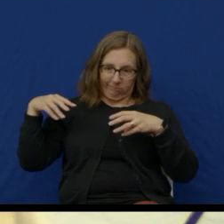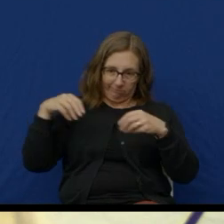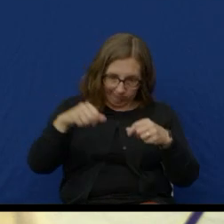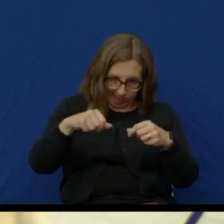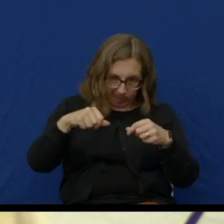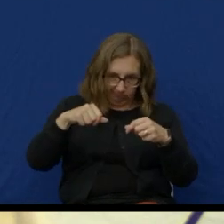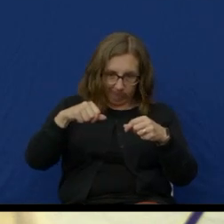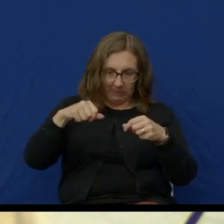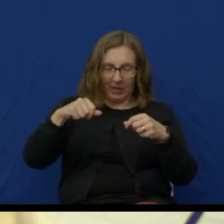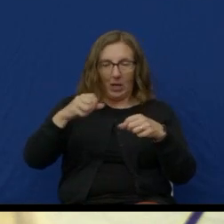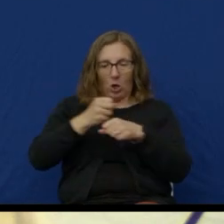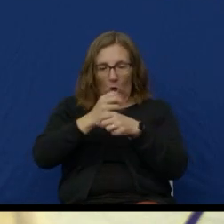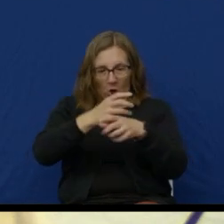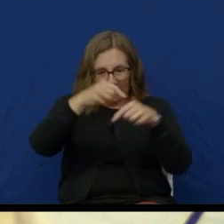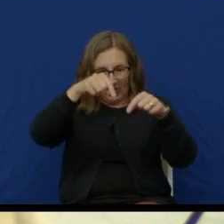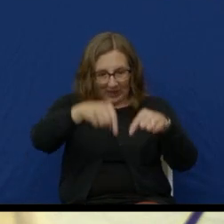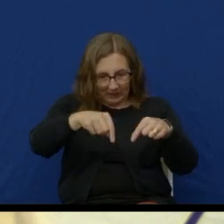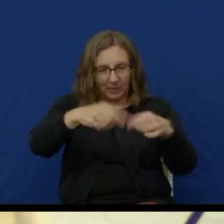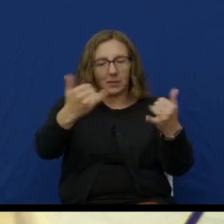students not thriving,